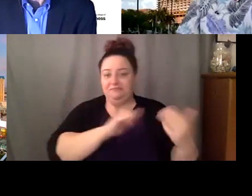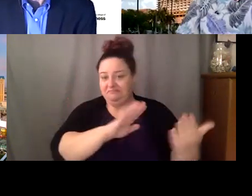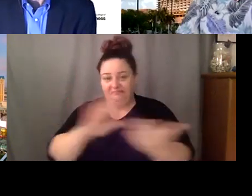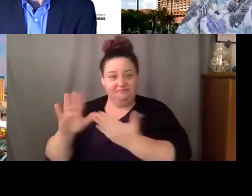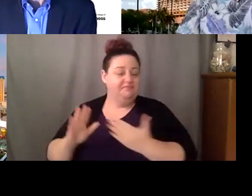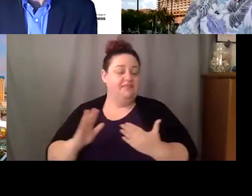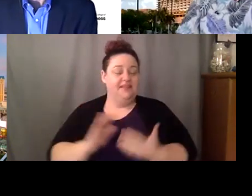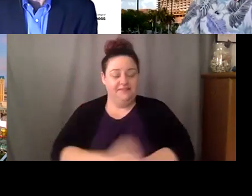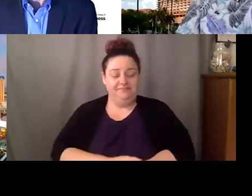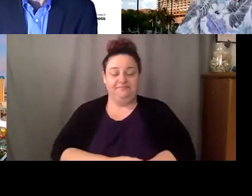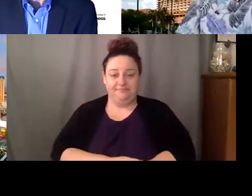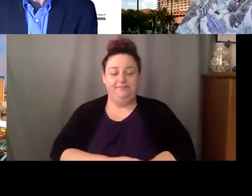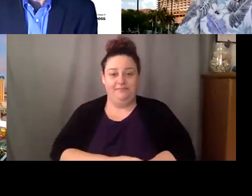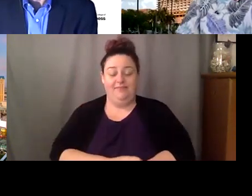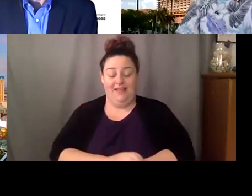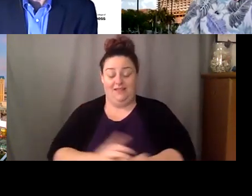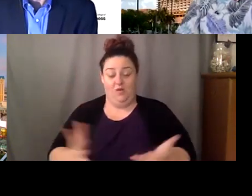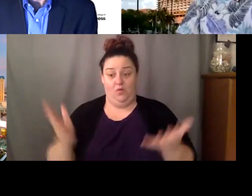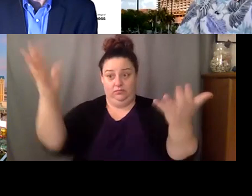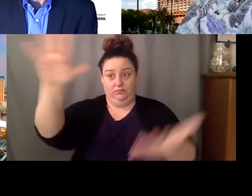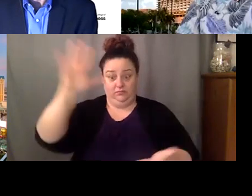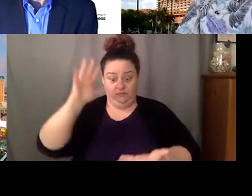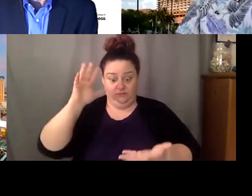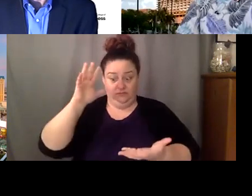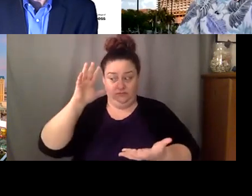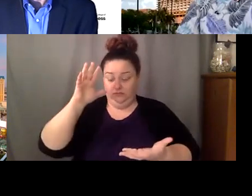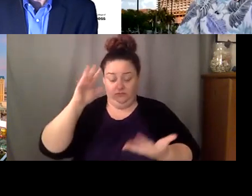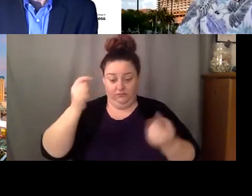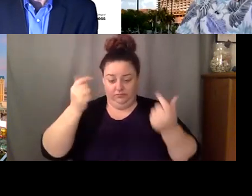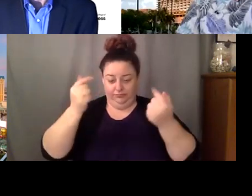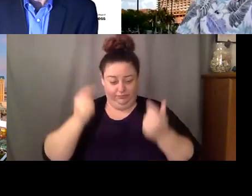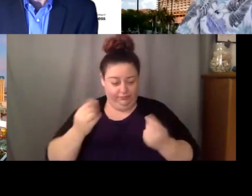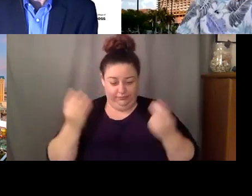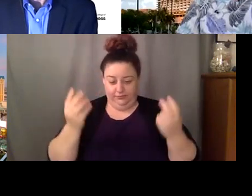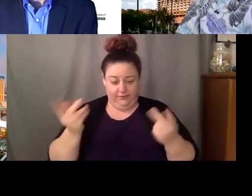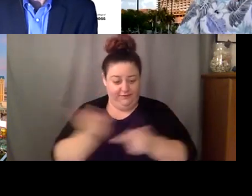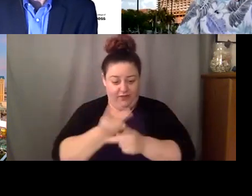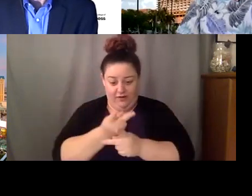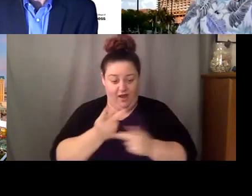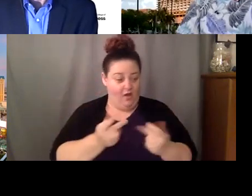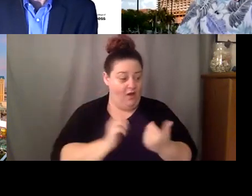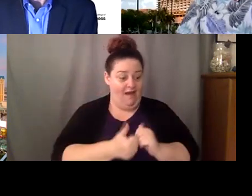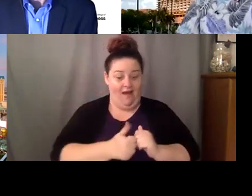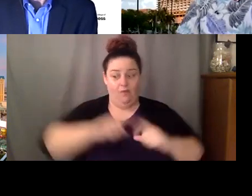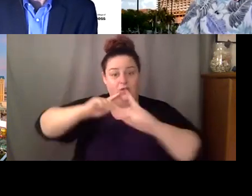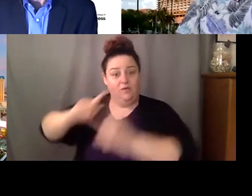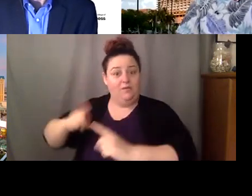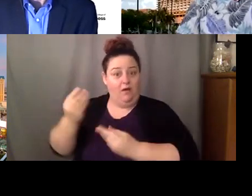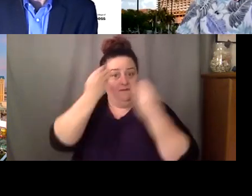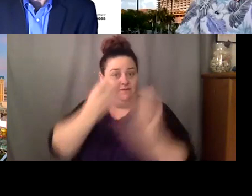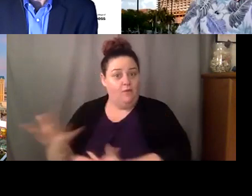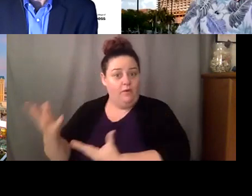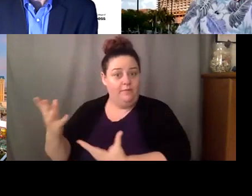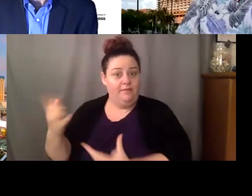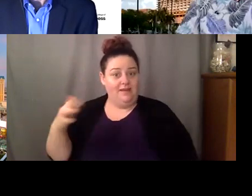idea. And you really have to formulate a message to give to the guests, whether it's in